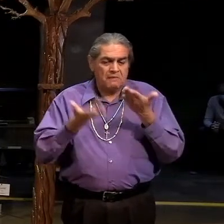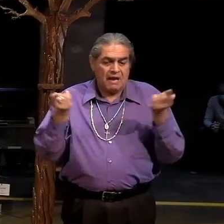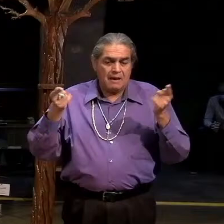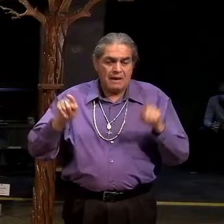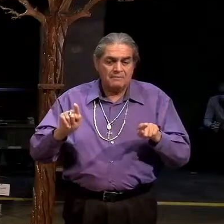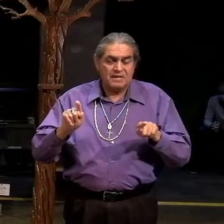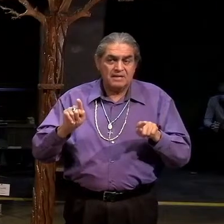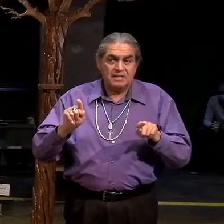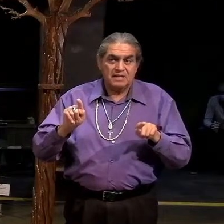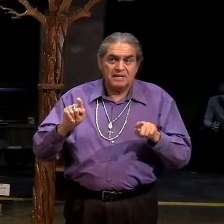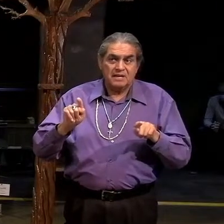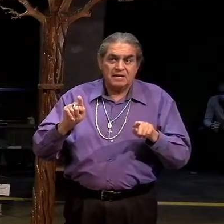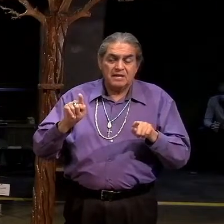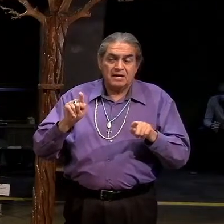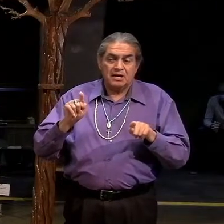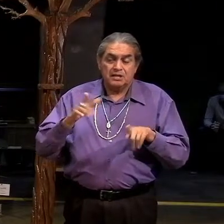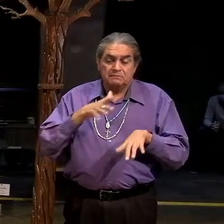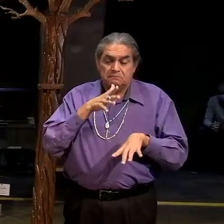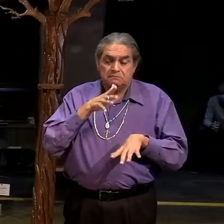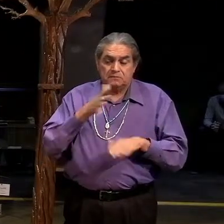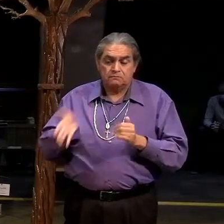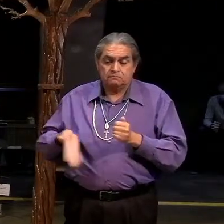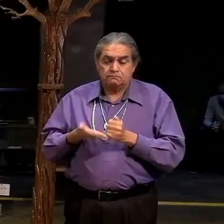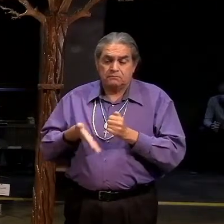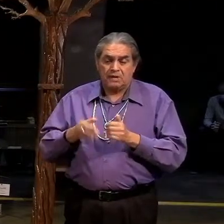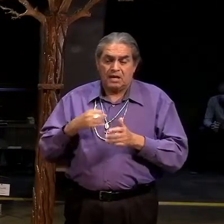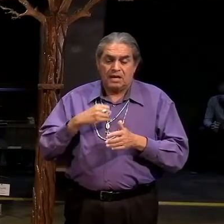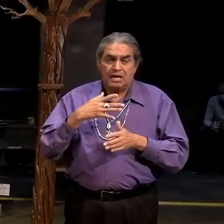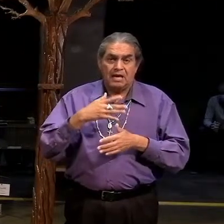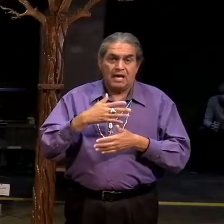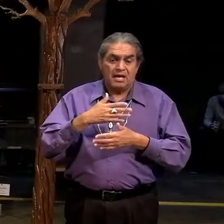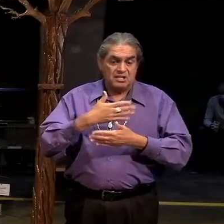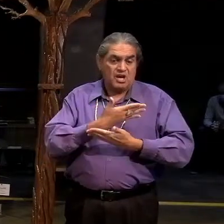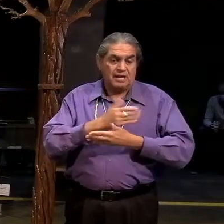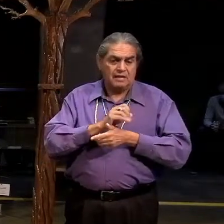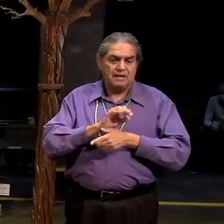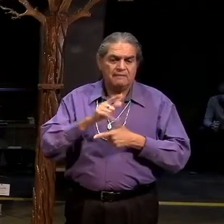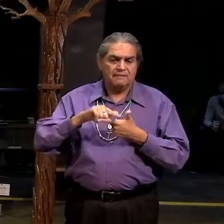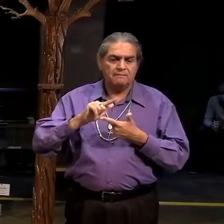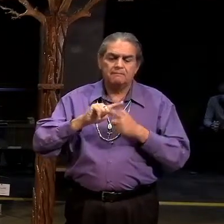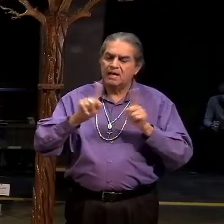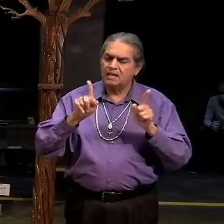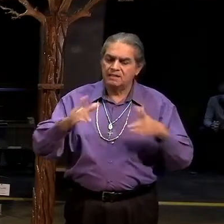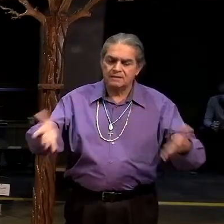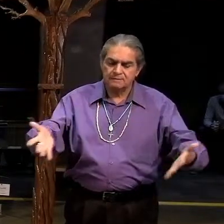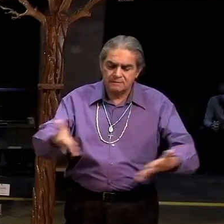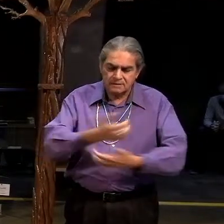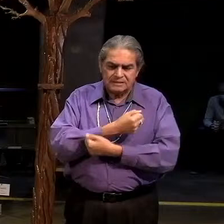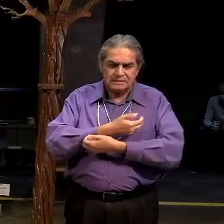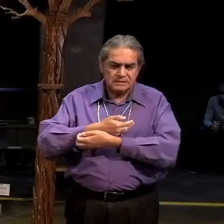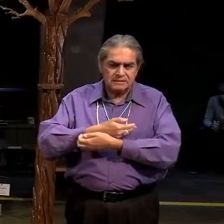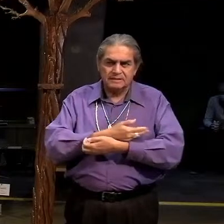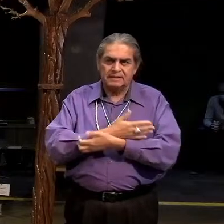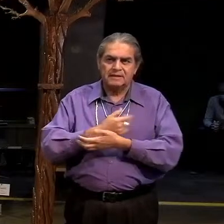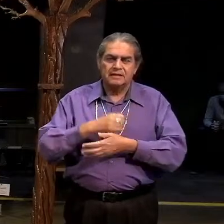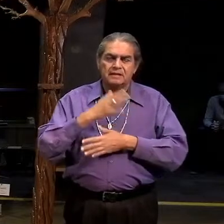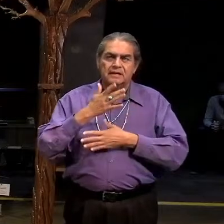she struck at the child, but then held the child in sheer relief.